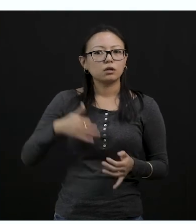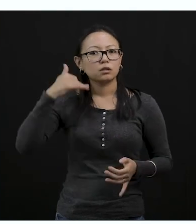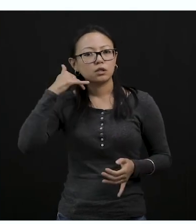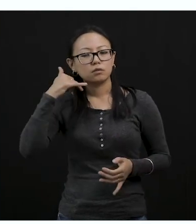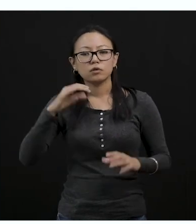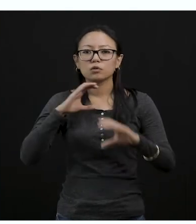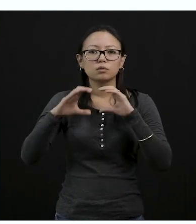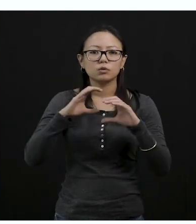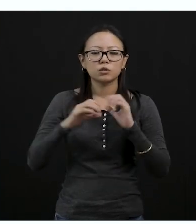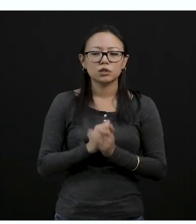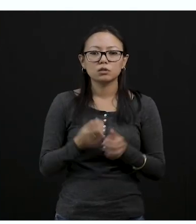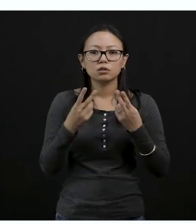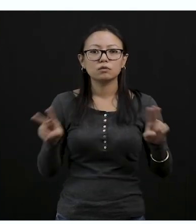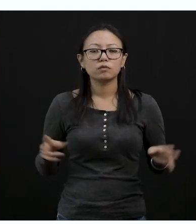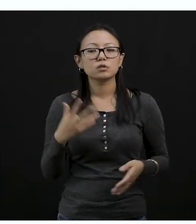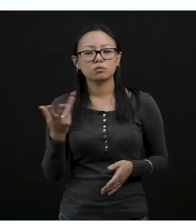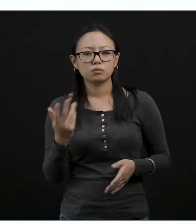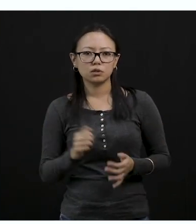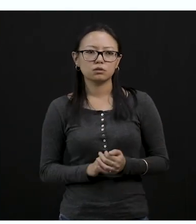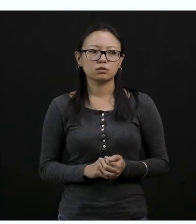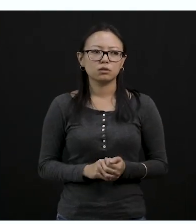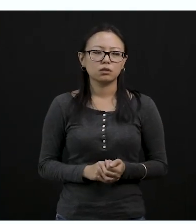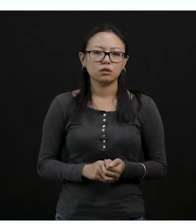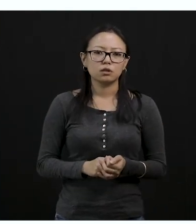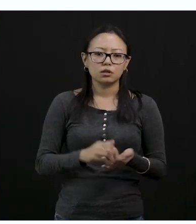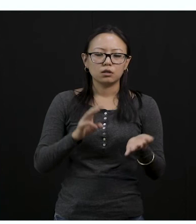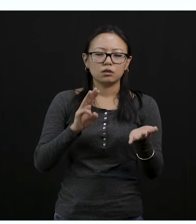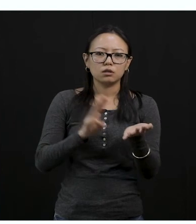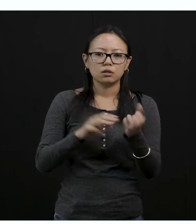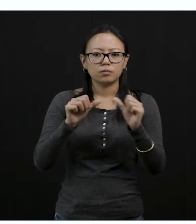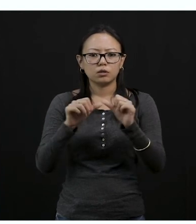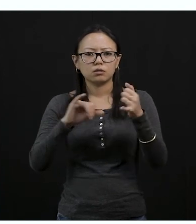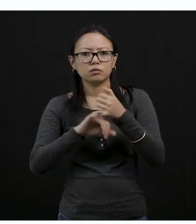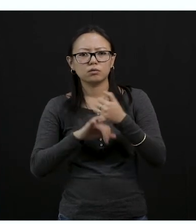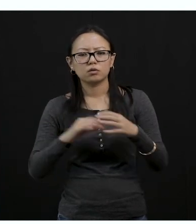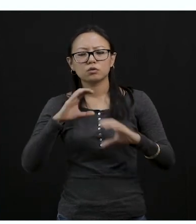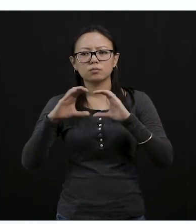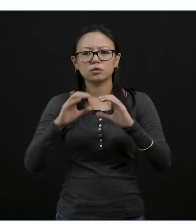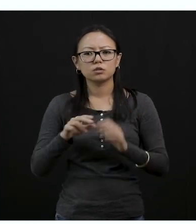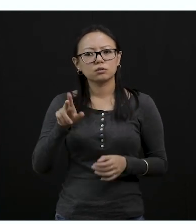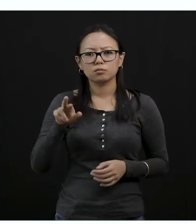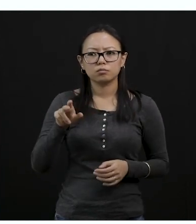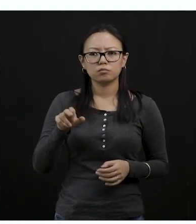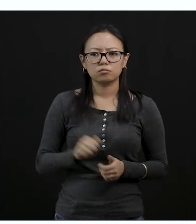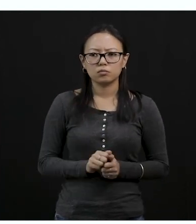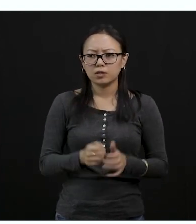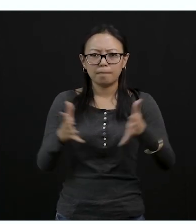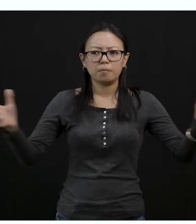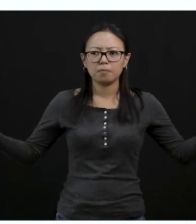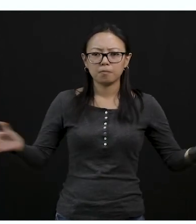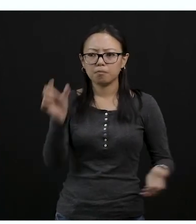telephone? Now, mass communication means sending a message to a large number of